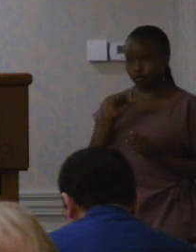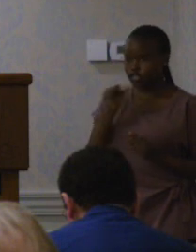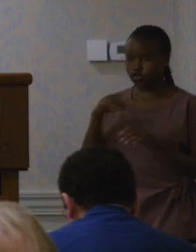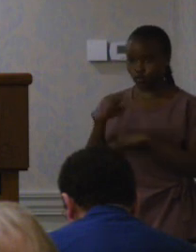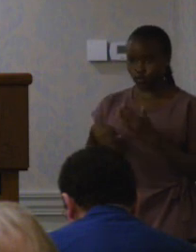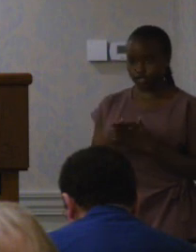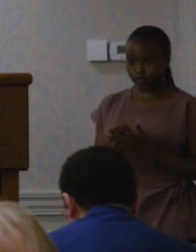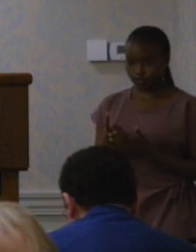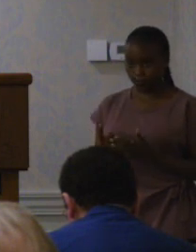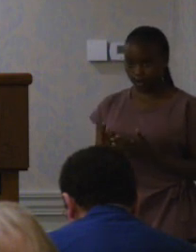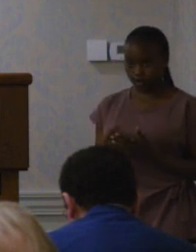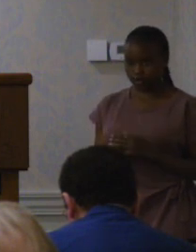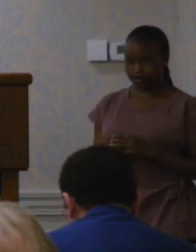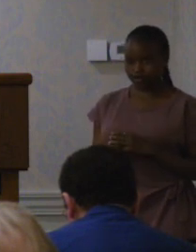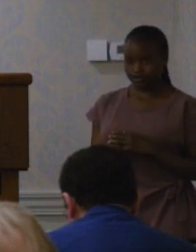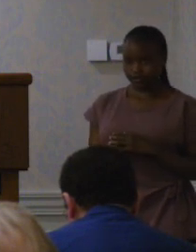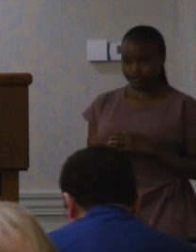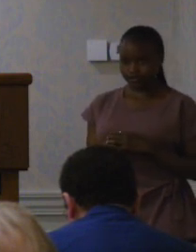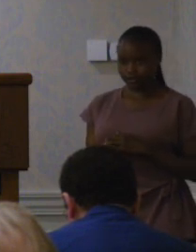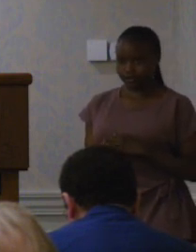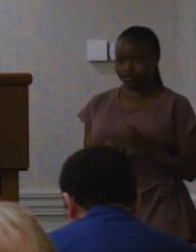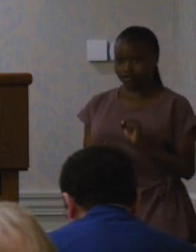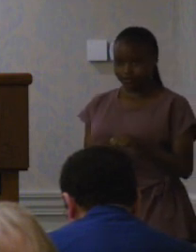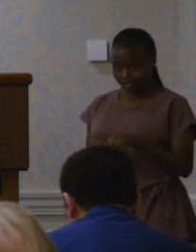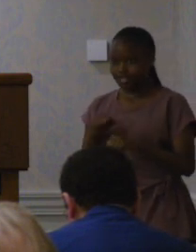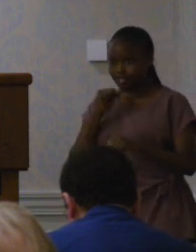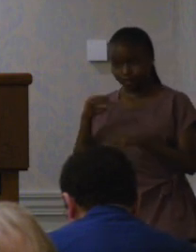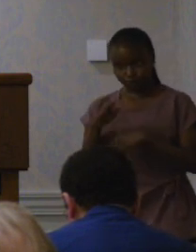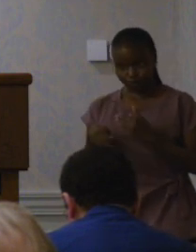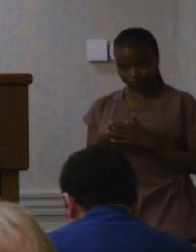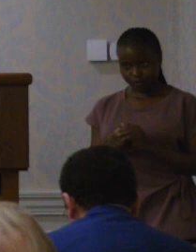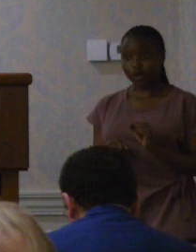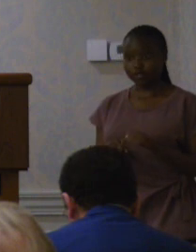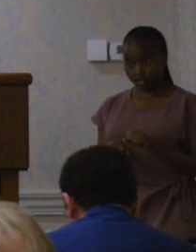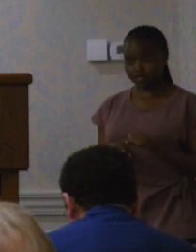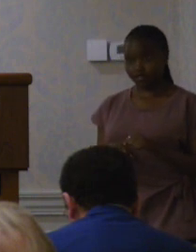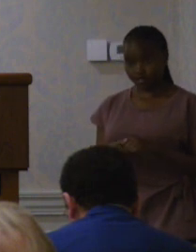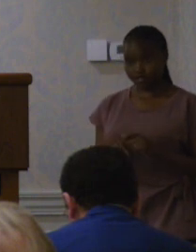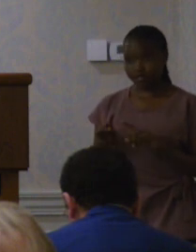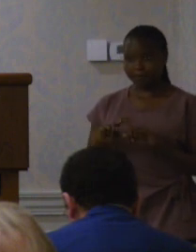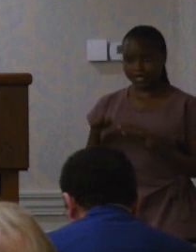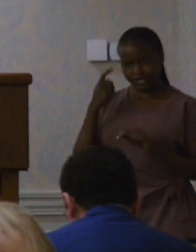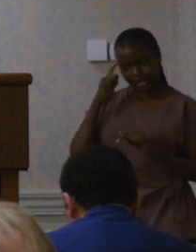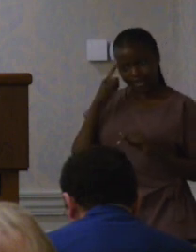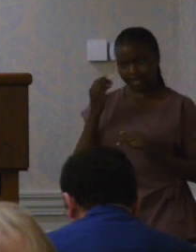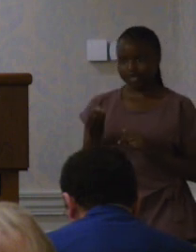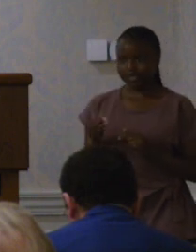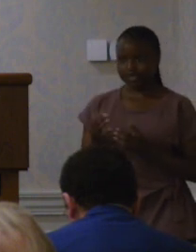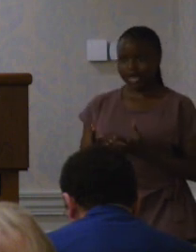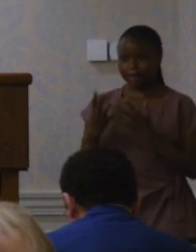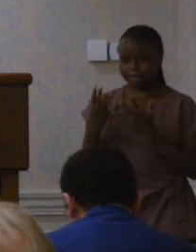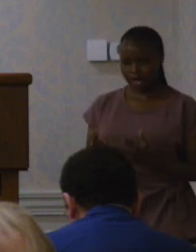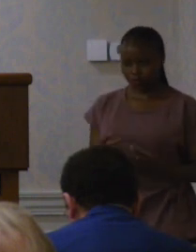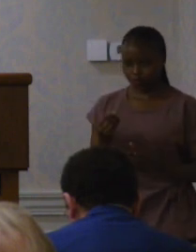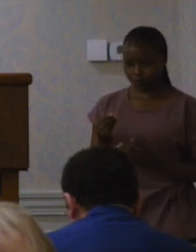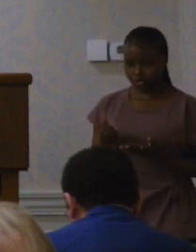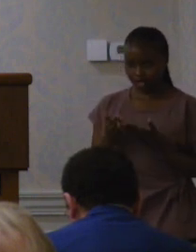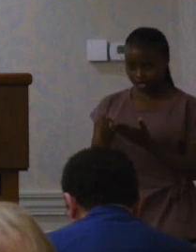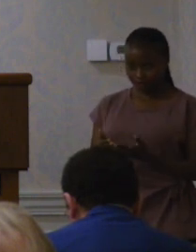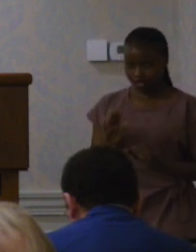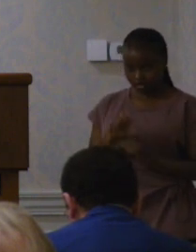concept, which means that you must train the coaches. I think this is the key issue, and then